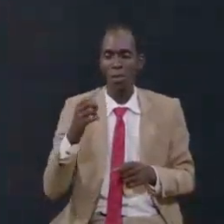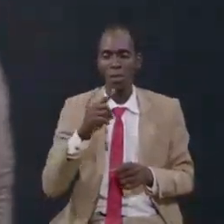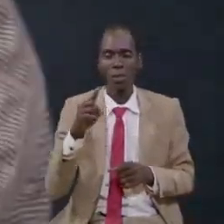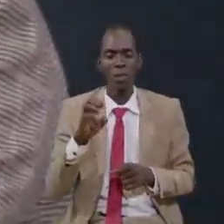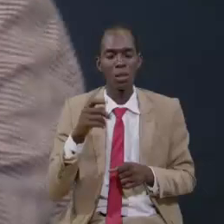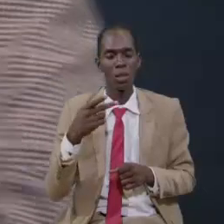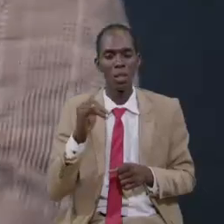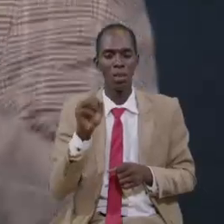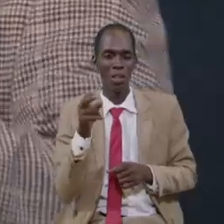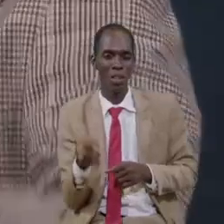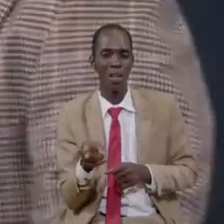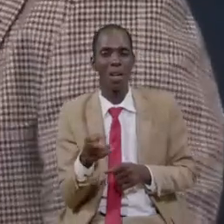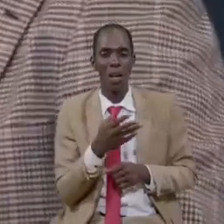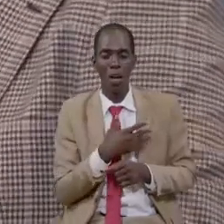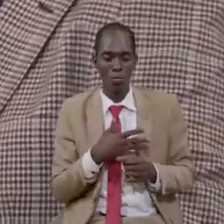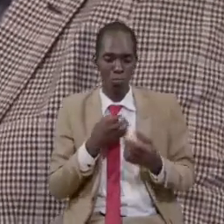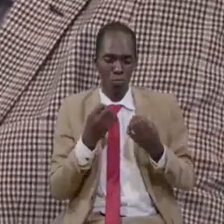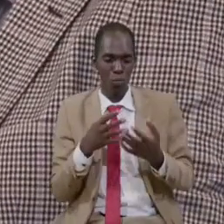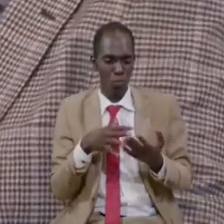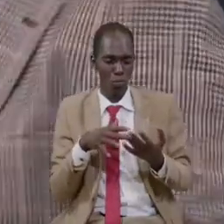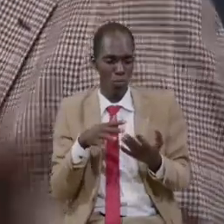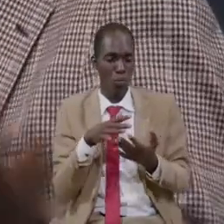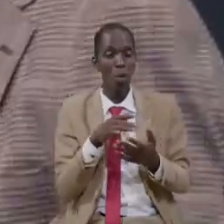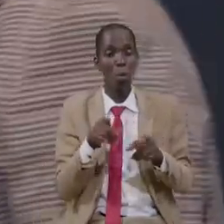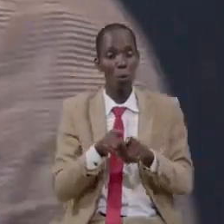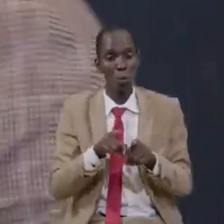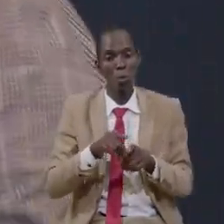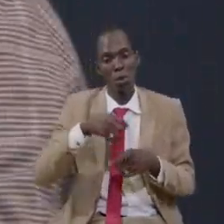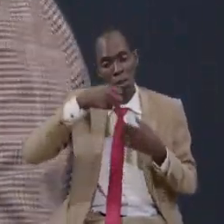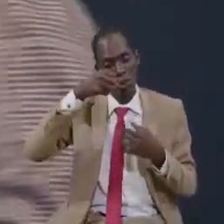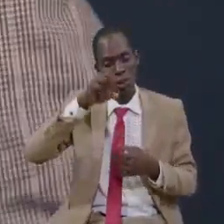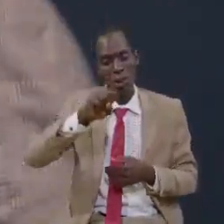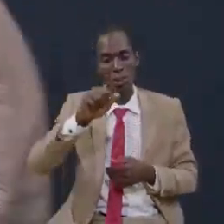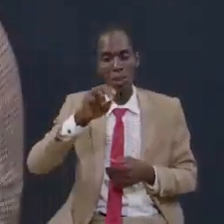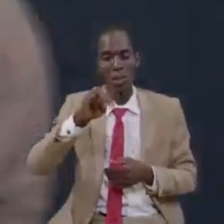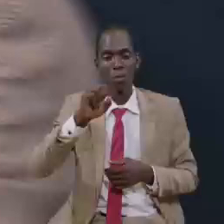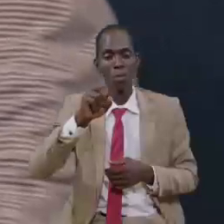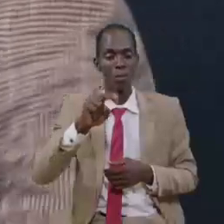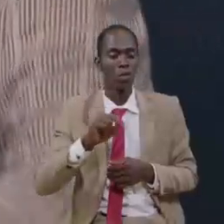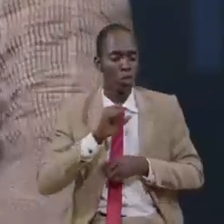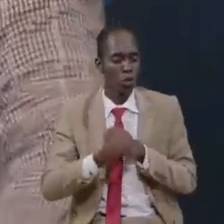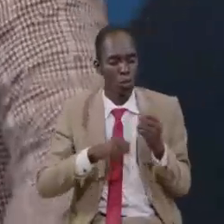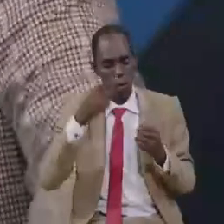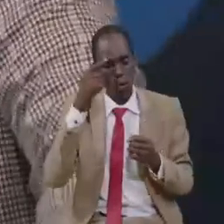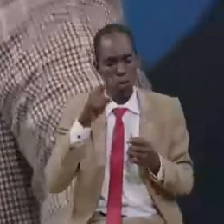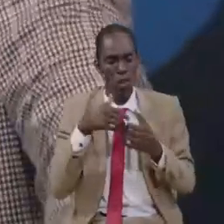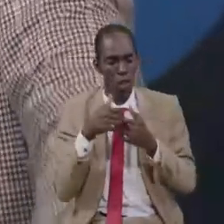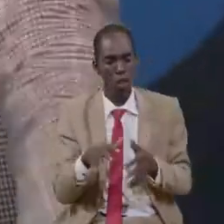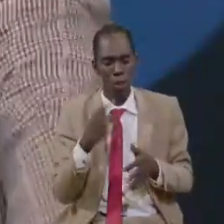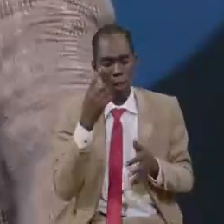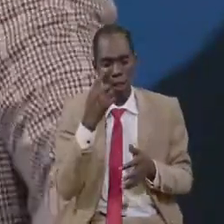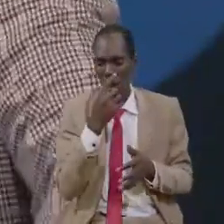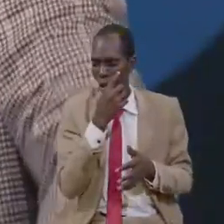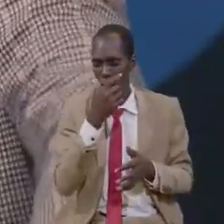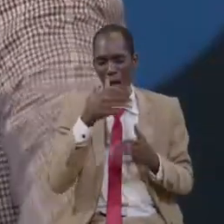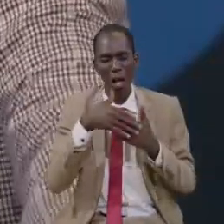those people, even Samson, suffered. He lost his eyes after he lost his sense. There are